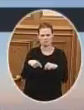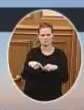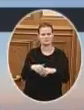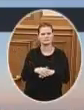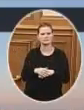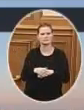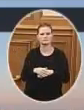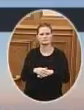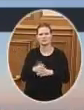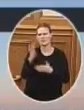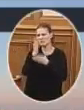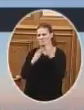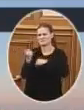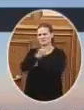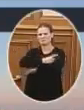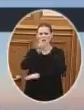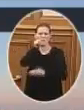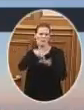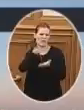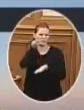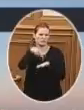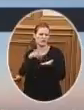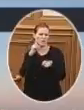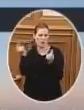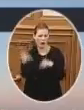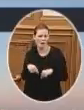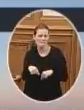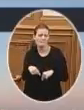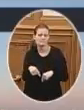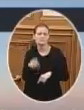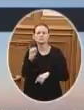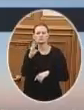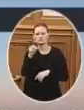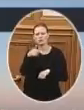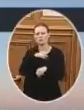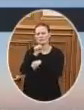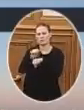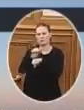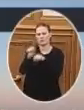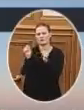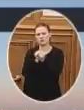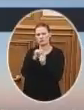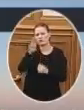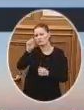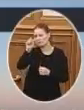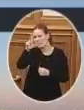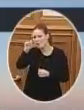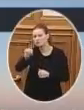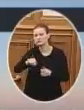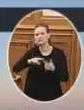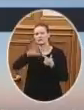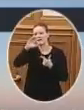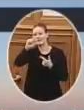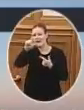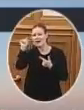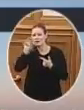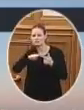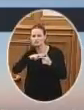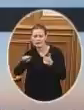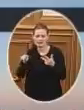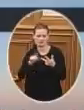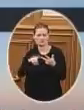may only be a few thousand viewers. So the transit providers we've been working with, and there are many, including BART, Caltrain, Golden Gate,